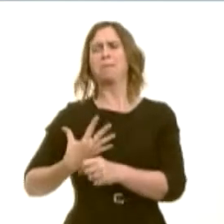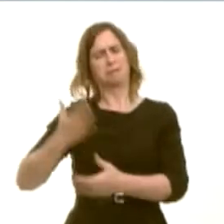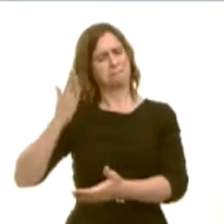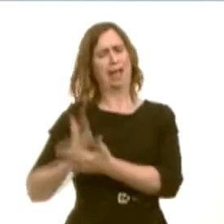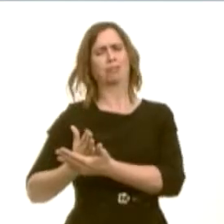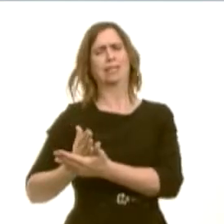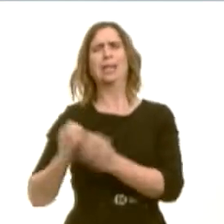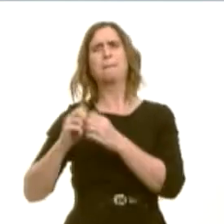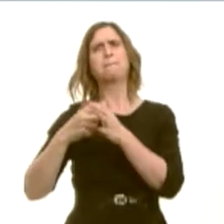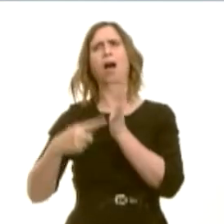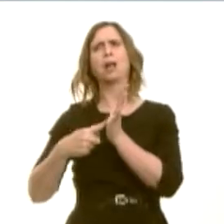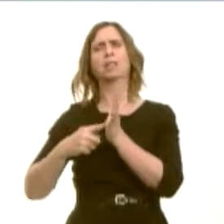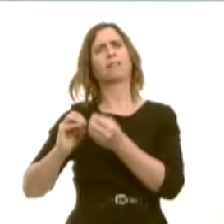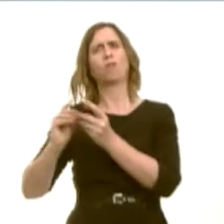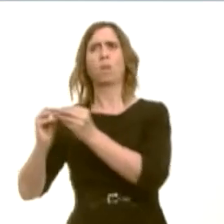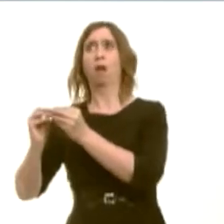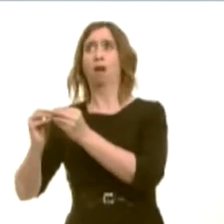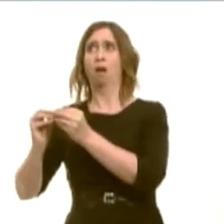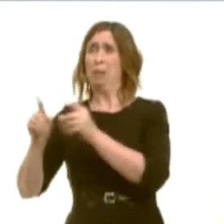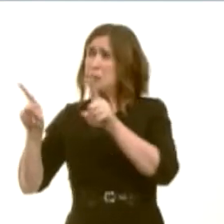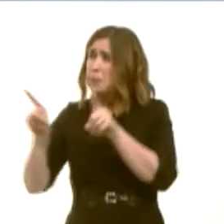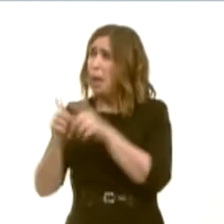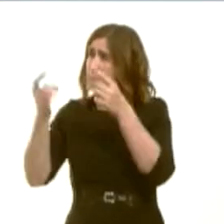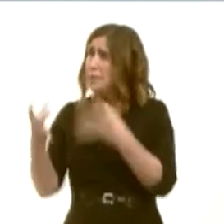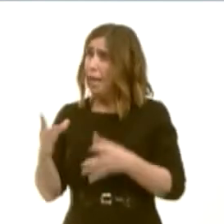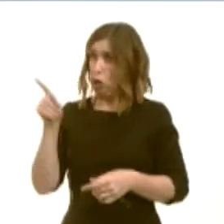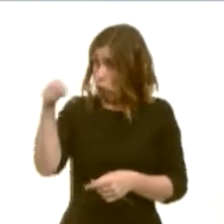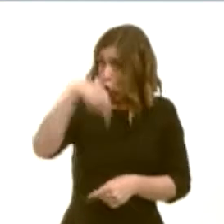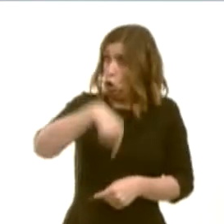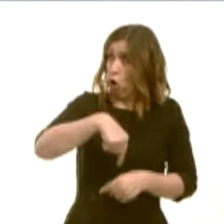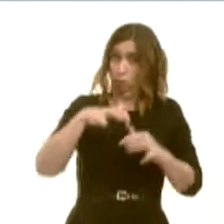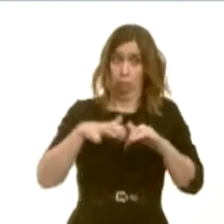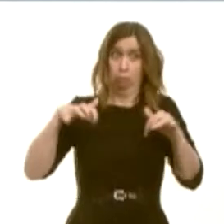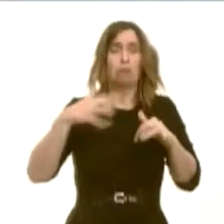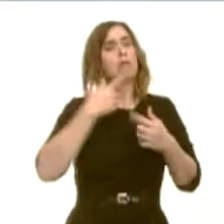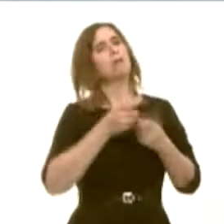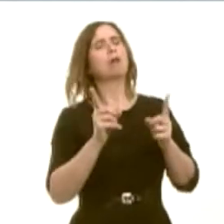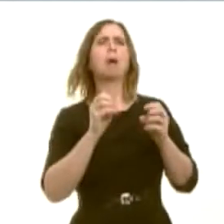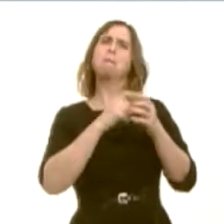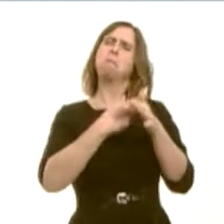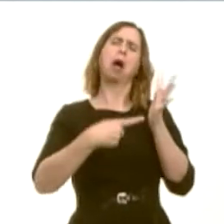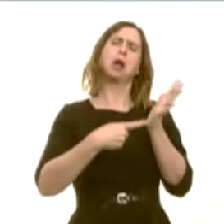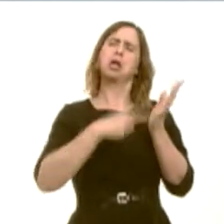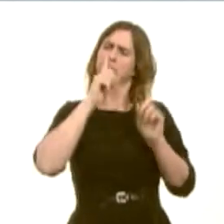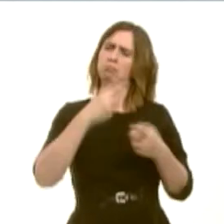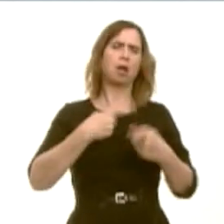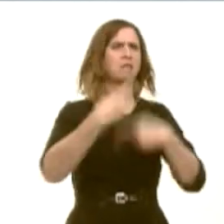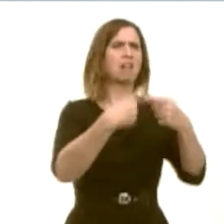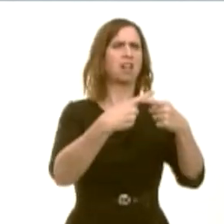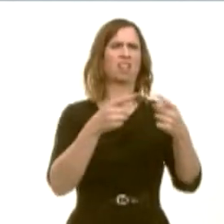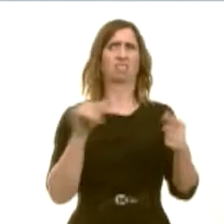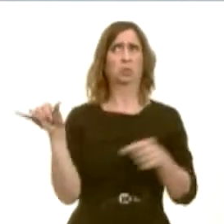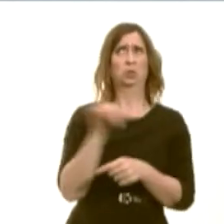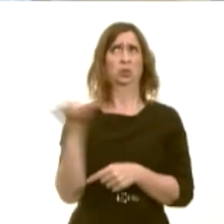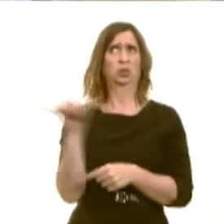Barnett formula. On the same day, you said in this chamber, and I quote, Barnett can't last forever. Which is it,